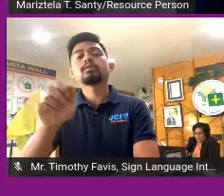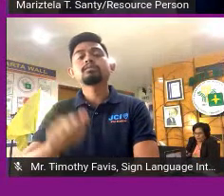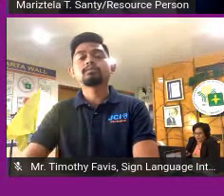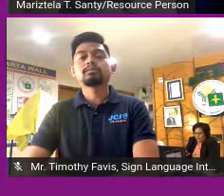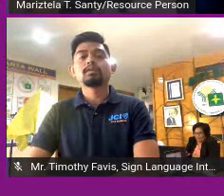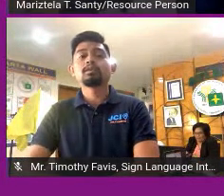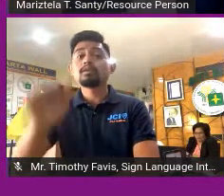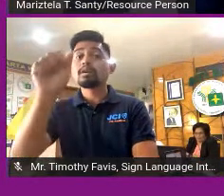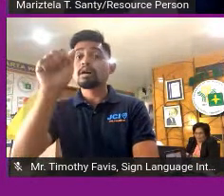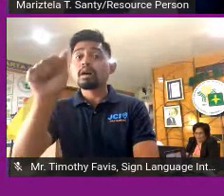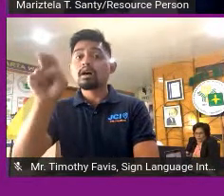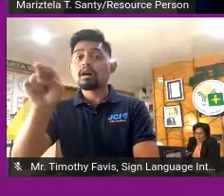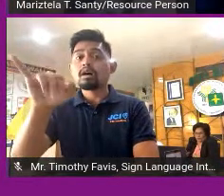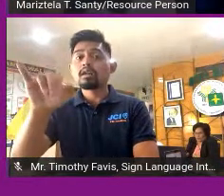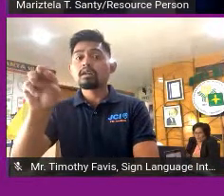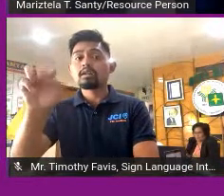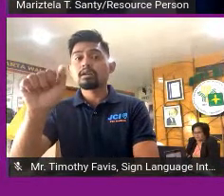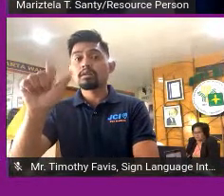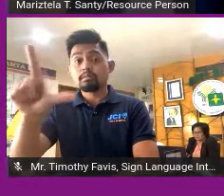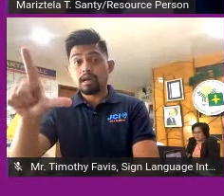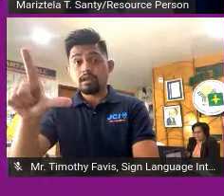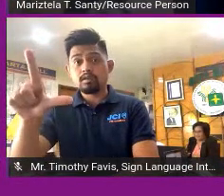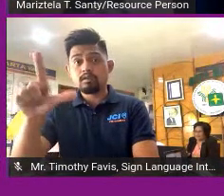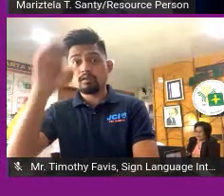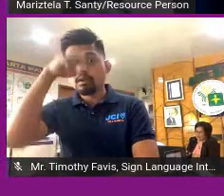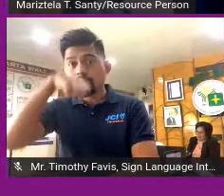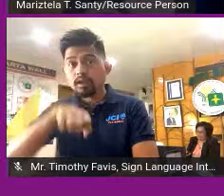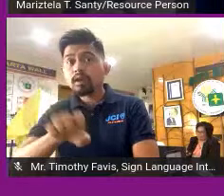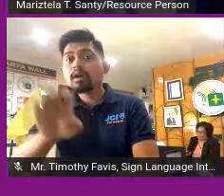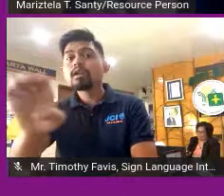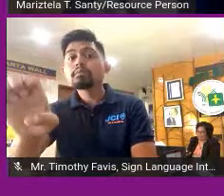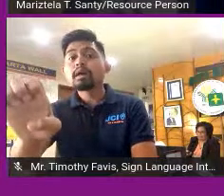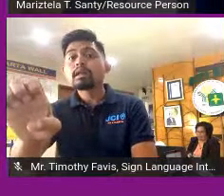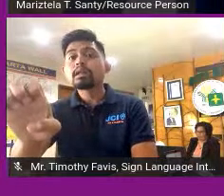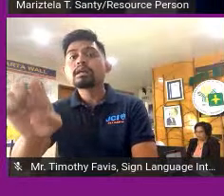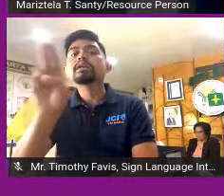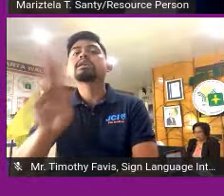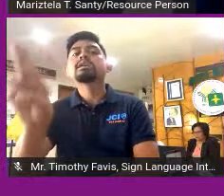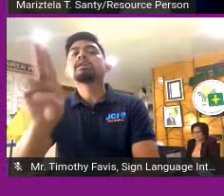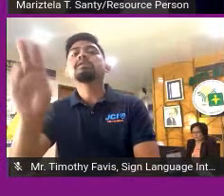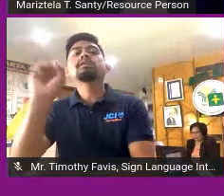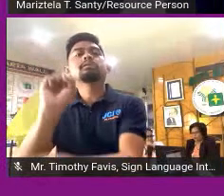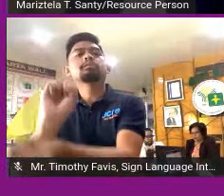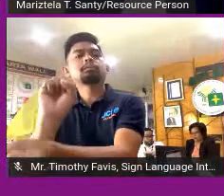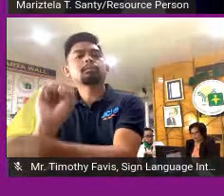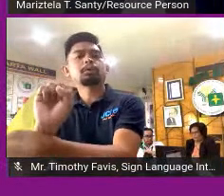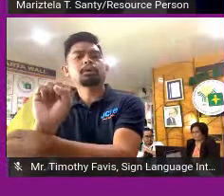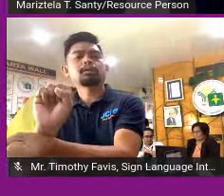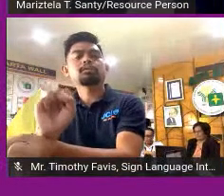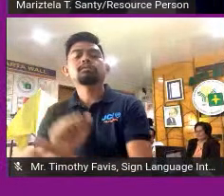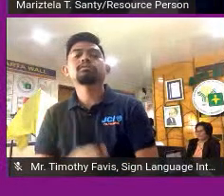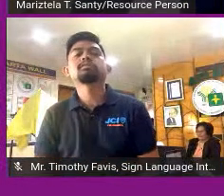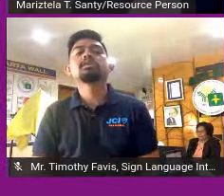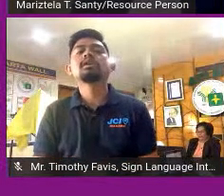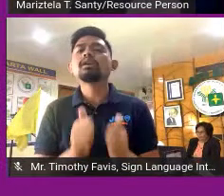But what to do with them when they are not working? They restrain them. Ano po? How does it work?